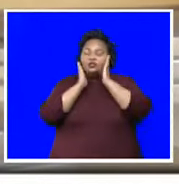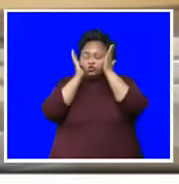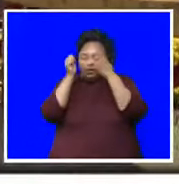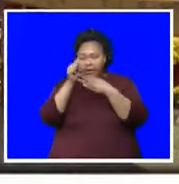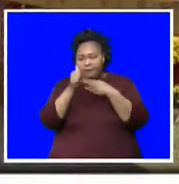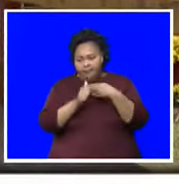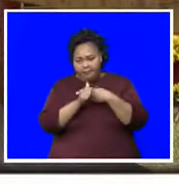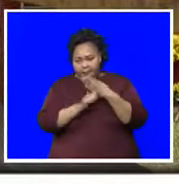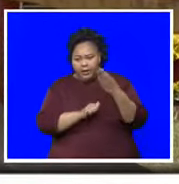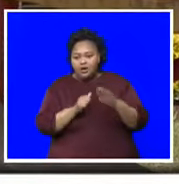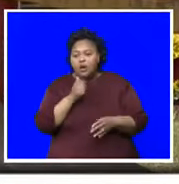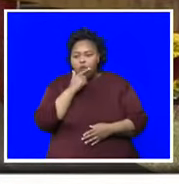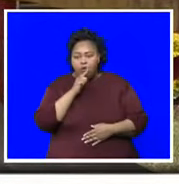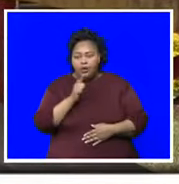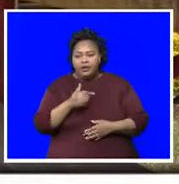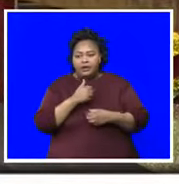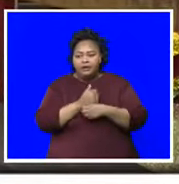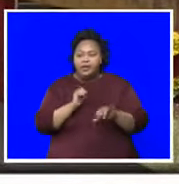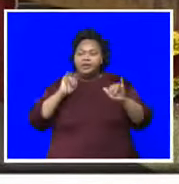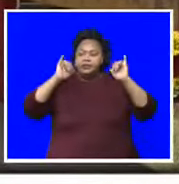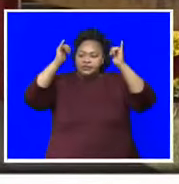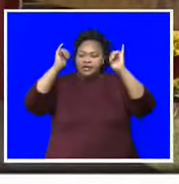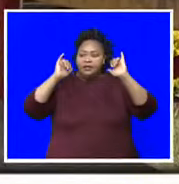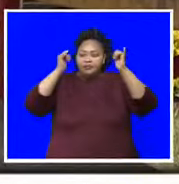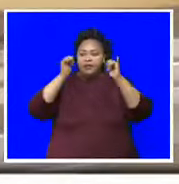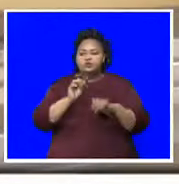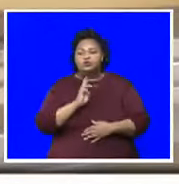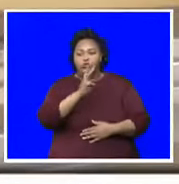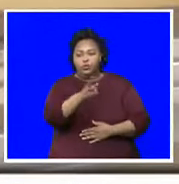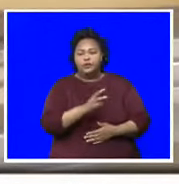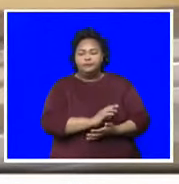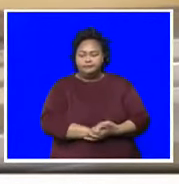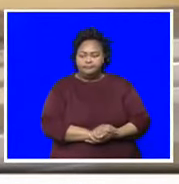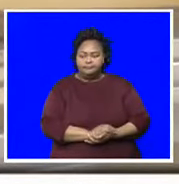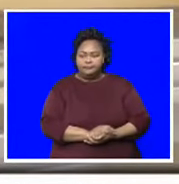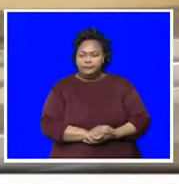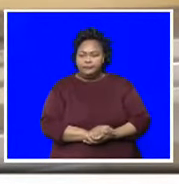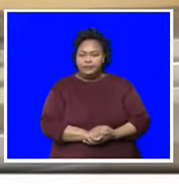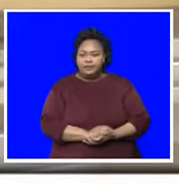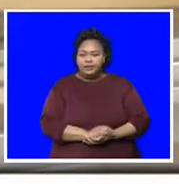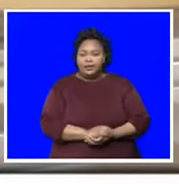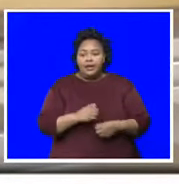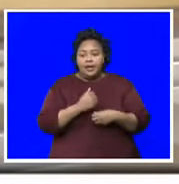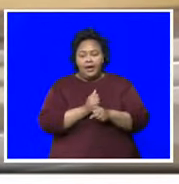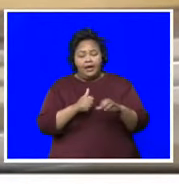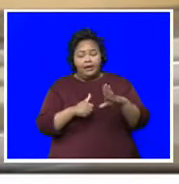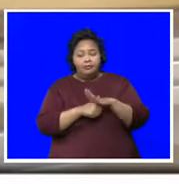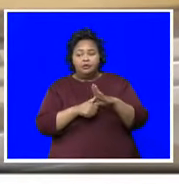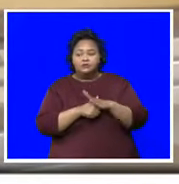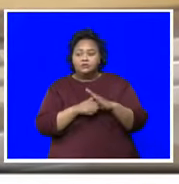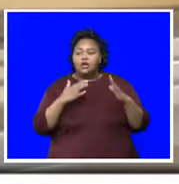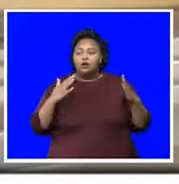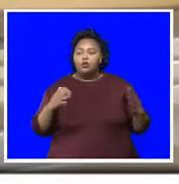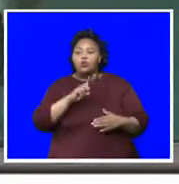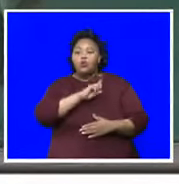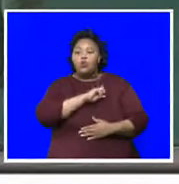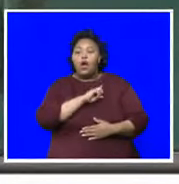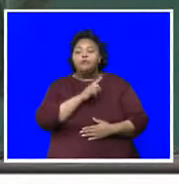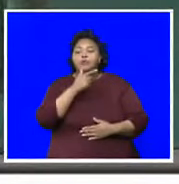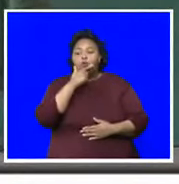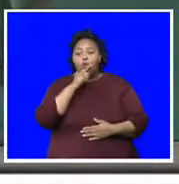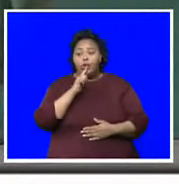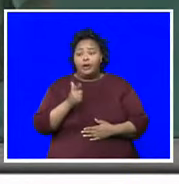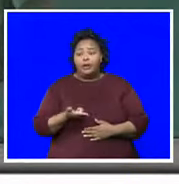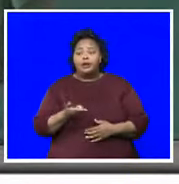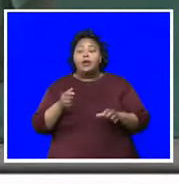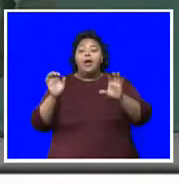mhla tilishumi nesihlanu lokungu-15. Bomqoka wayo bukhulu kakhulu mlangeni ngoba ngula khona singu-Correctional